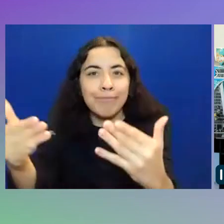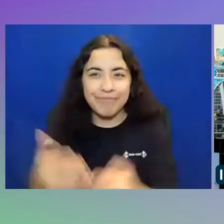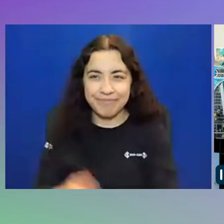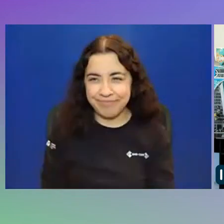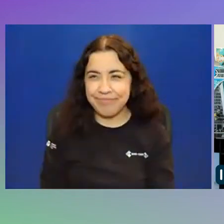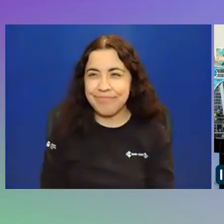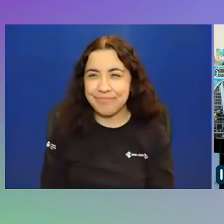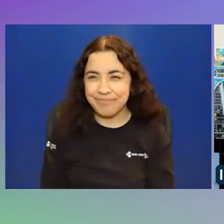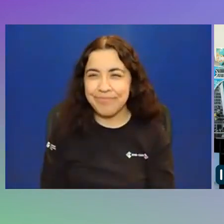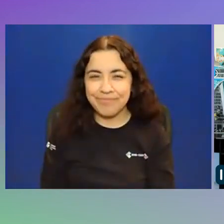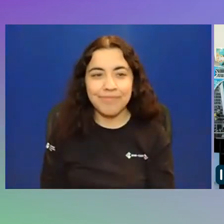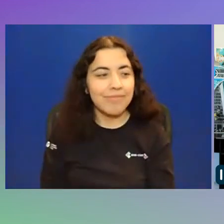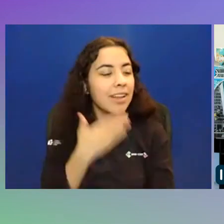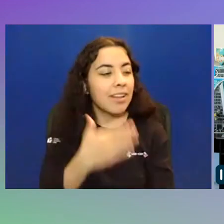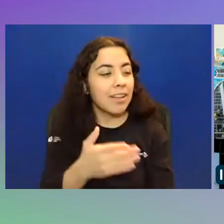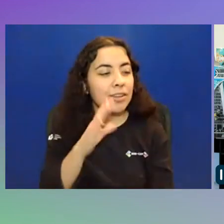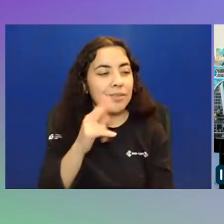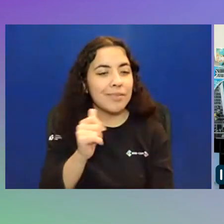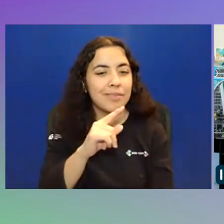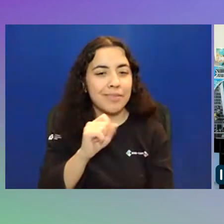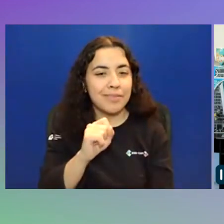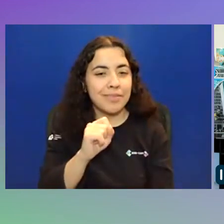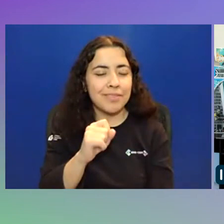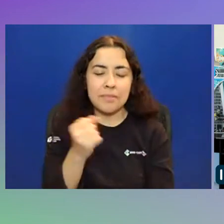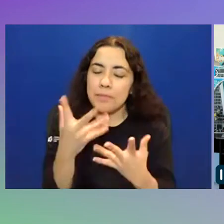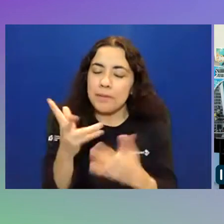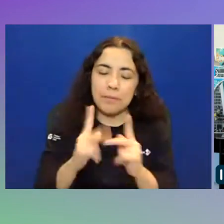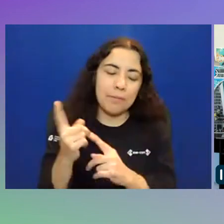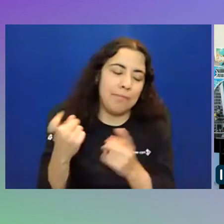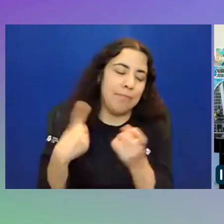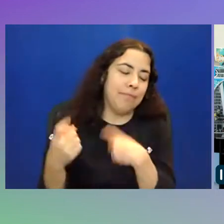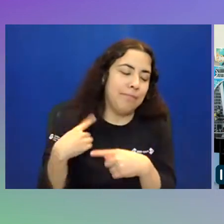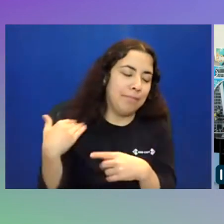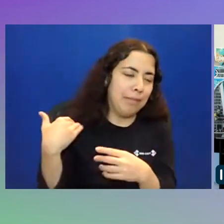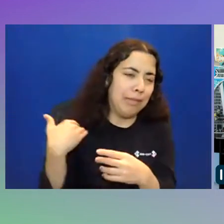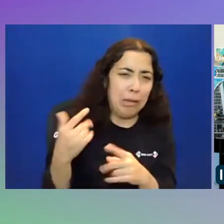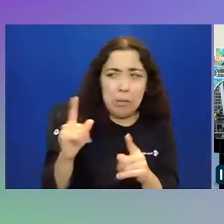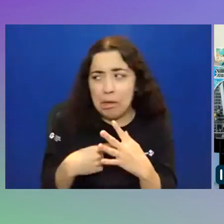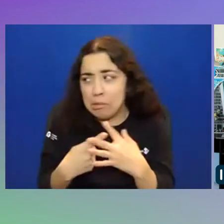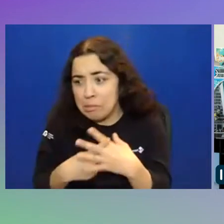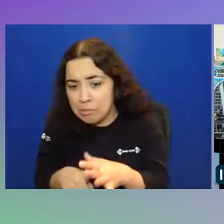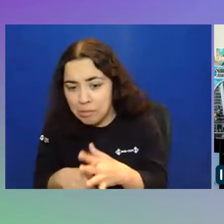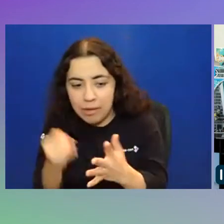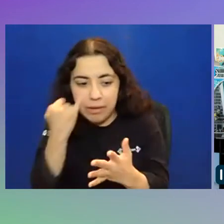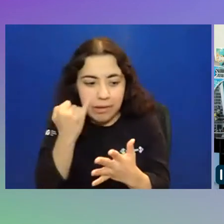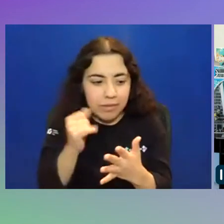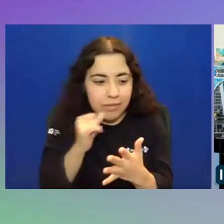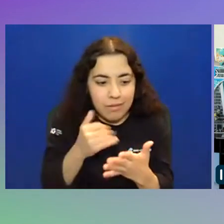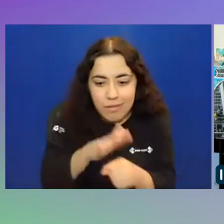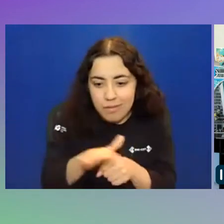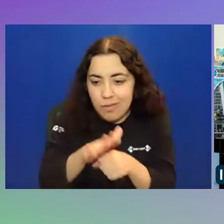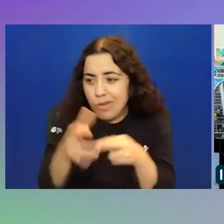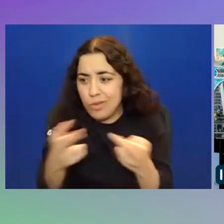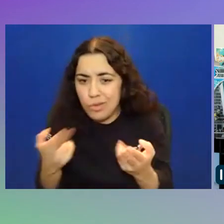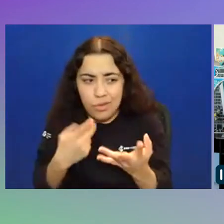Awesome. Thank you for that, Chaz. I think that's a question a lot of people have. Like, where do I start if I don't have all the